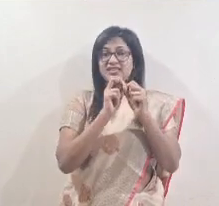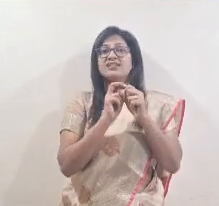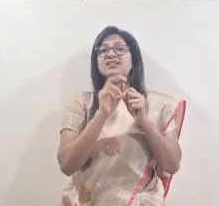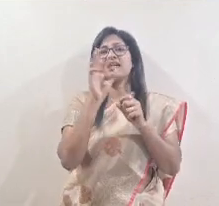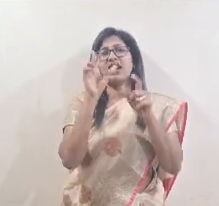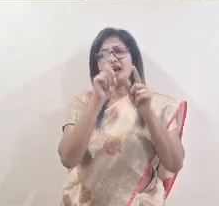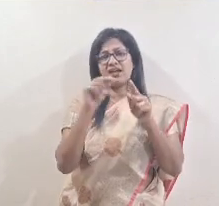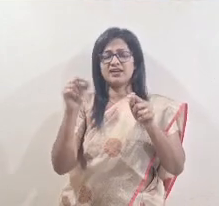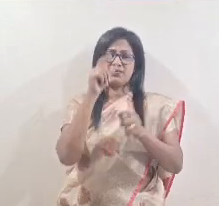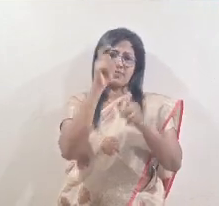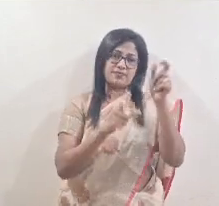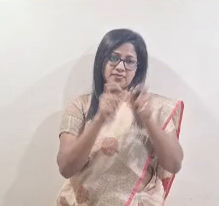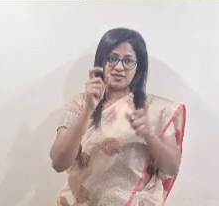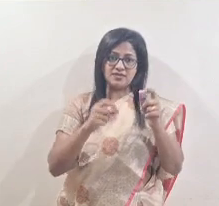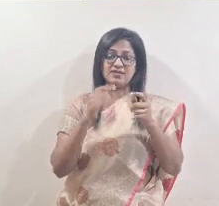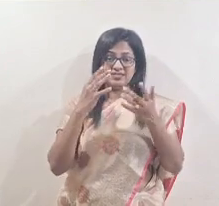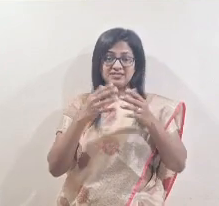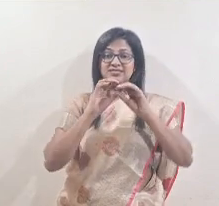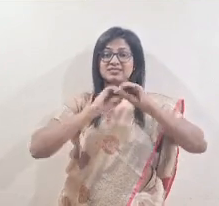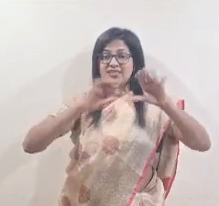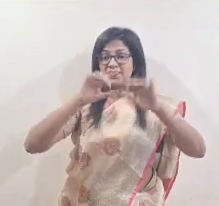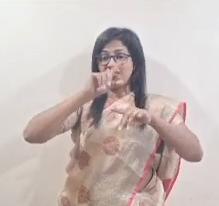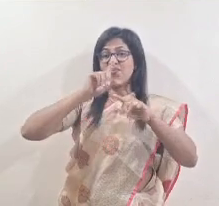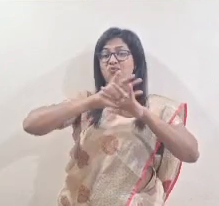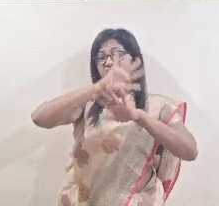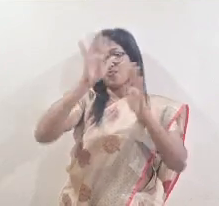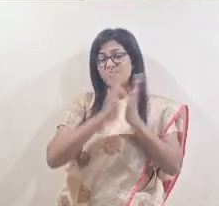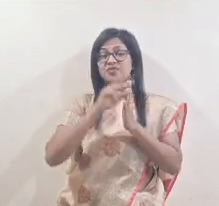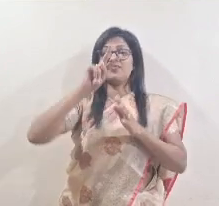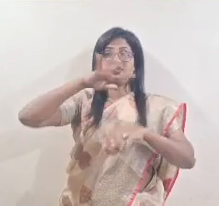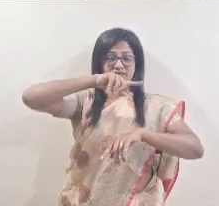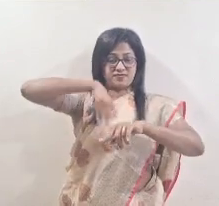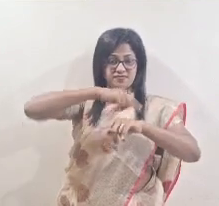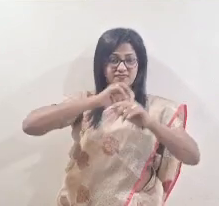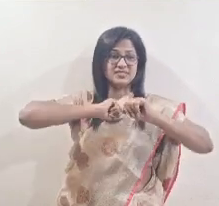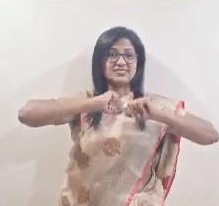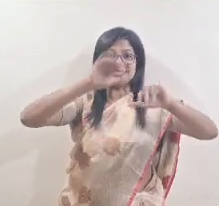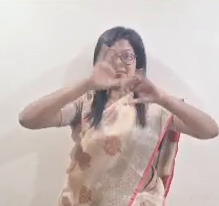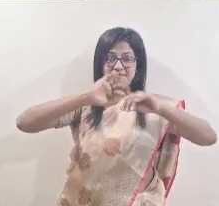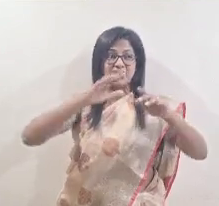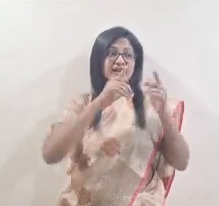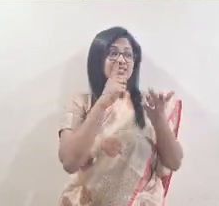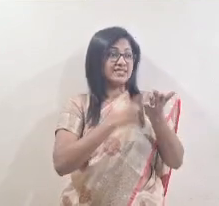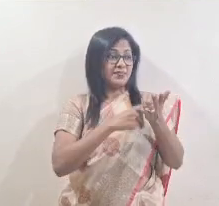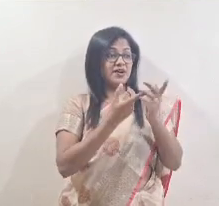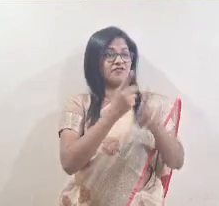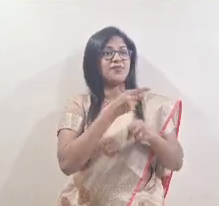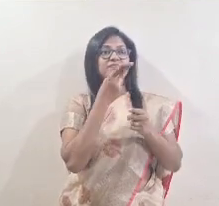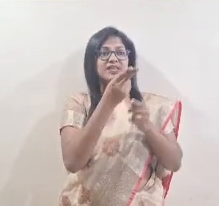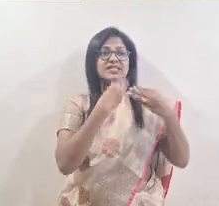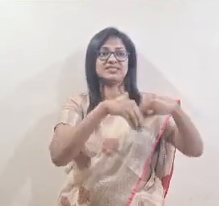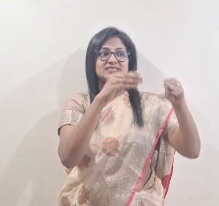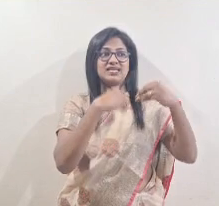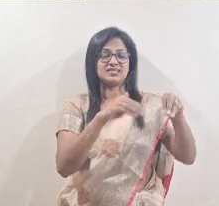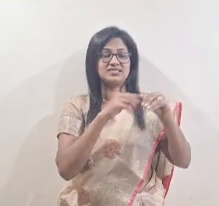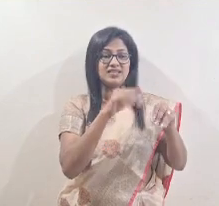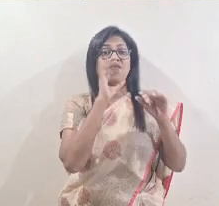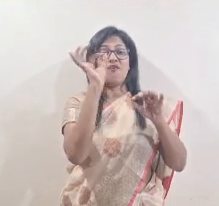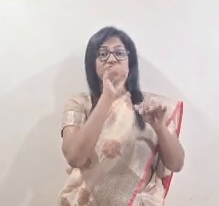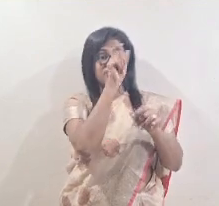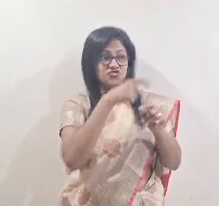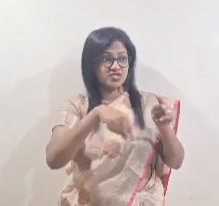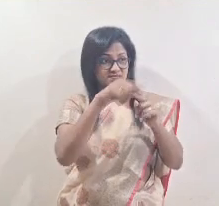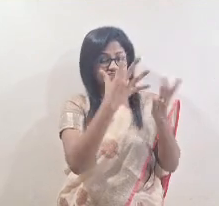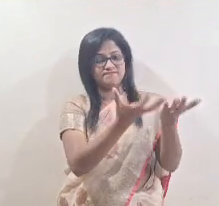So I've took the supply for the overall 24 hours based on this, and demand data I got from ticket sales from the officials over